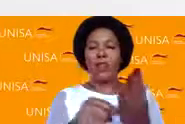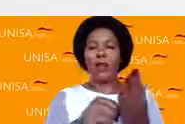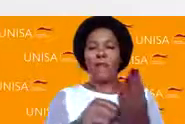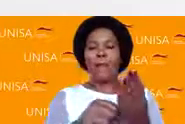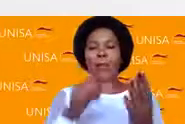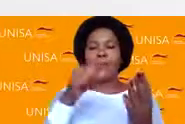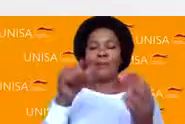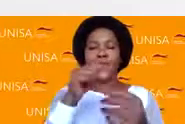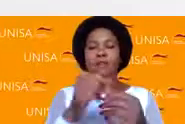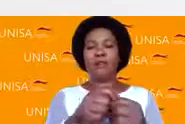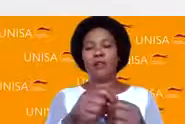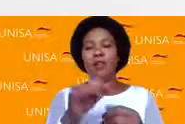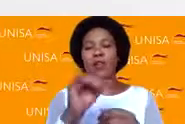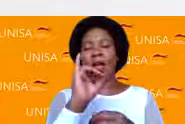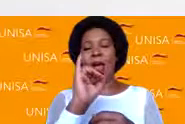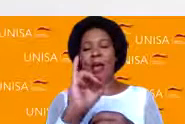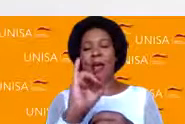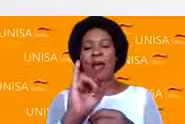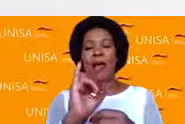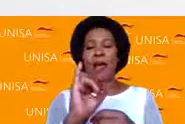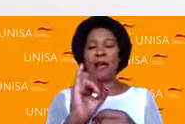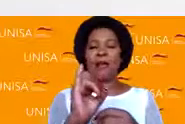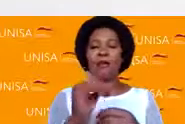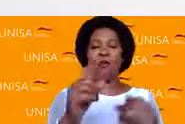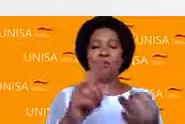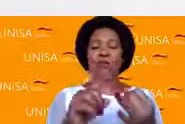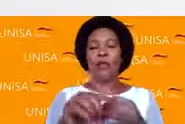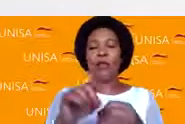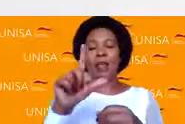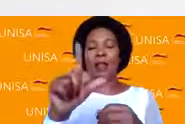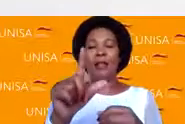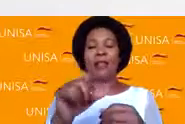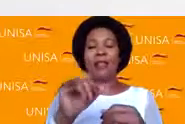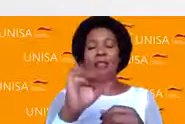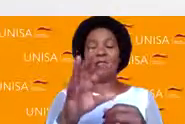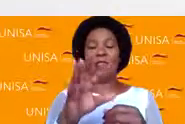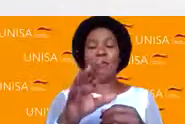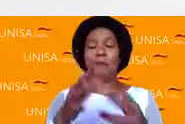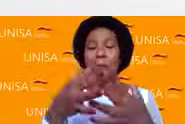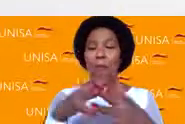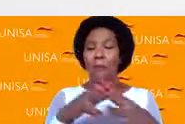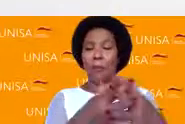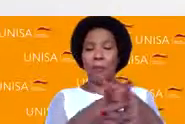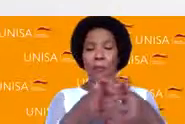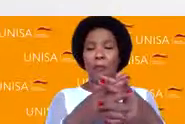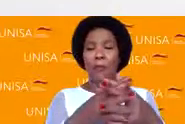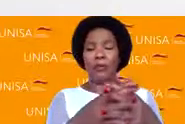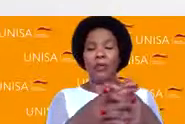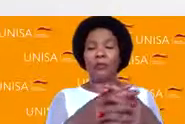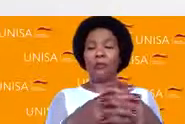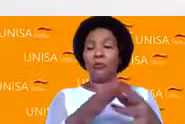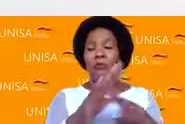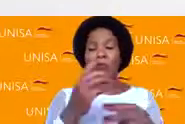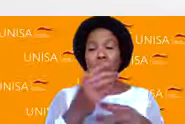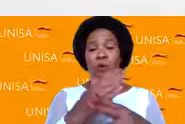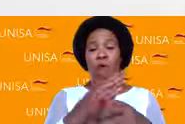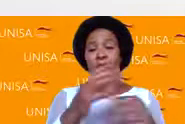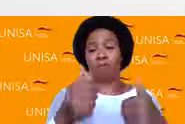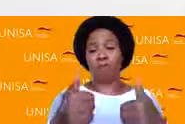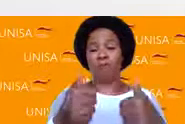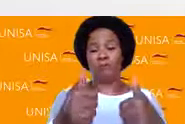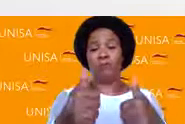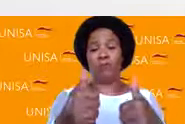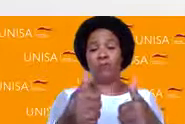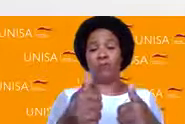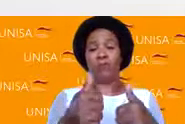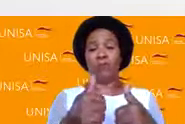uppercase I with a lowercase l. So just if you type in this password and it's not working, just play around with